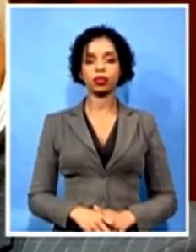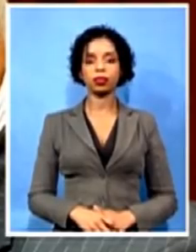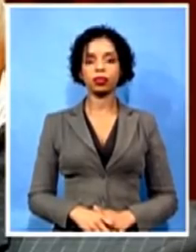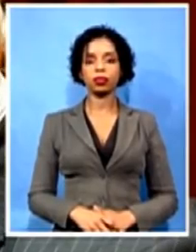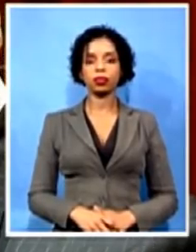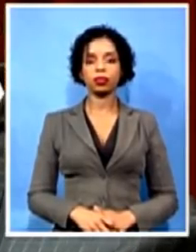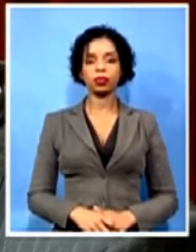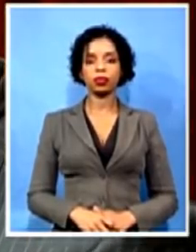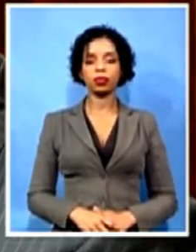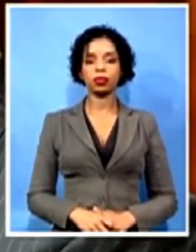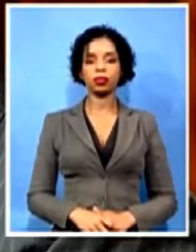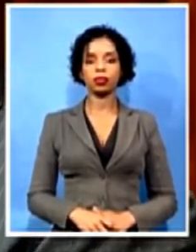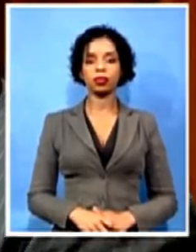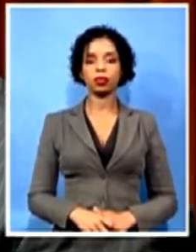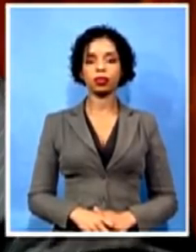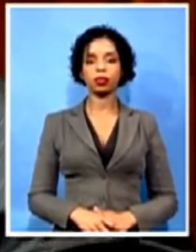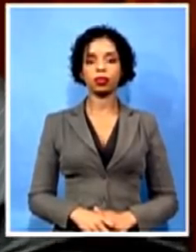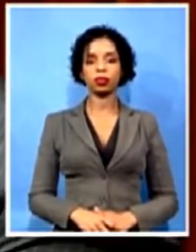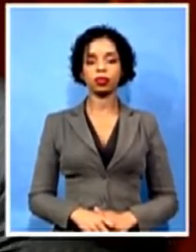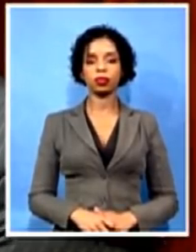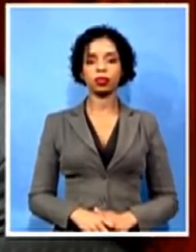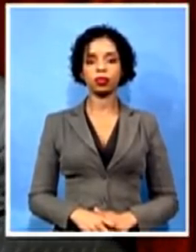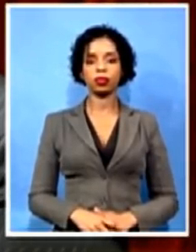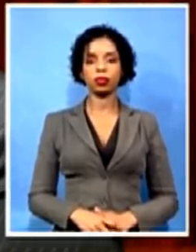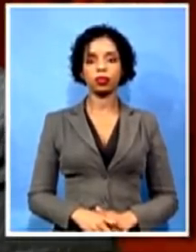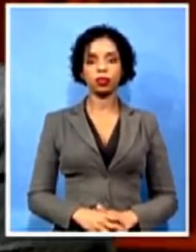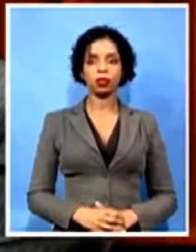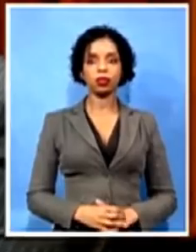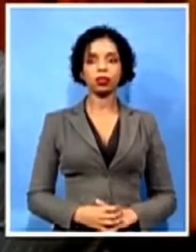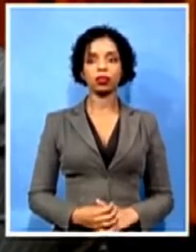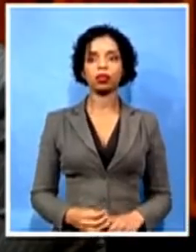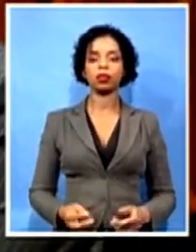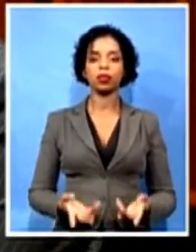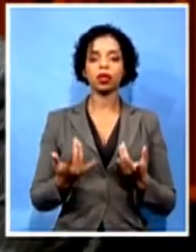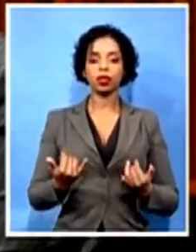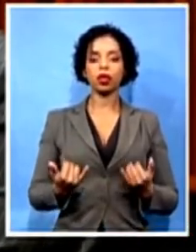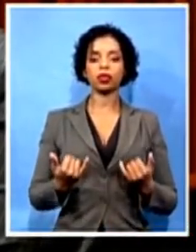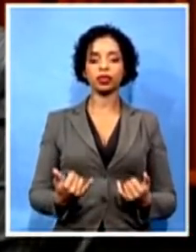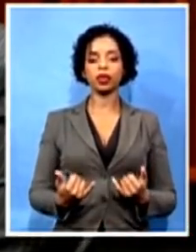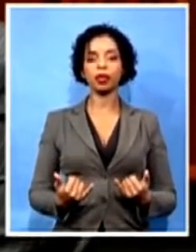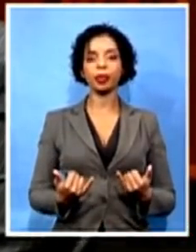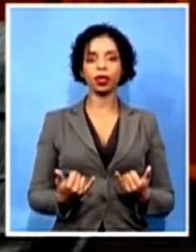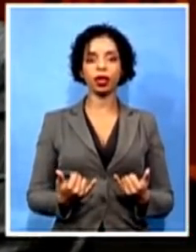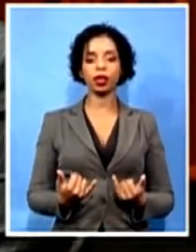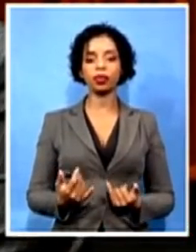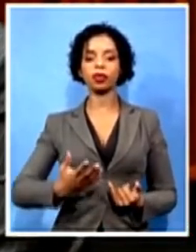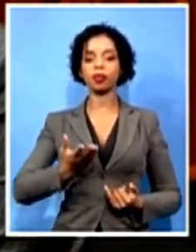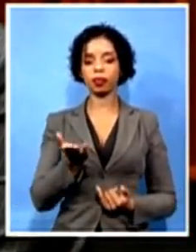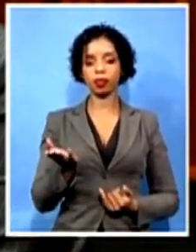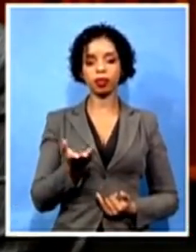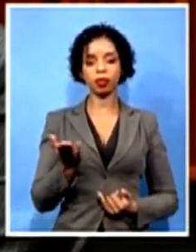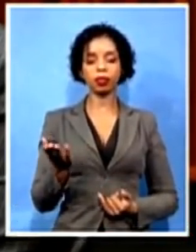Now, you need to understand that you are under no obligation whatsoever to disclose any facts, either by way